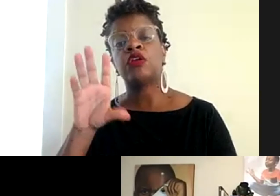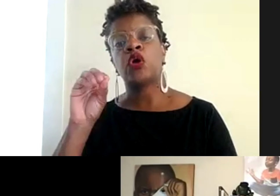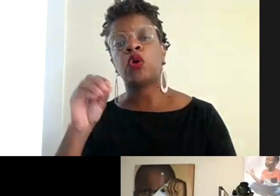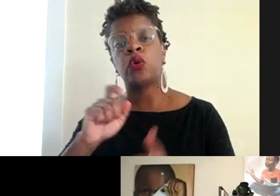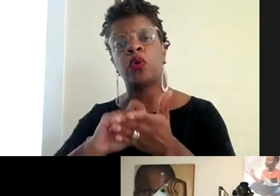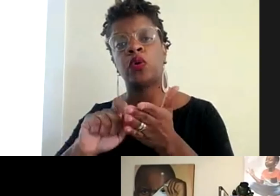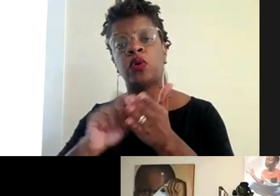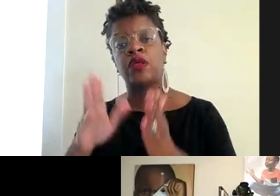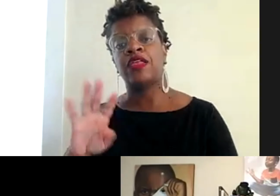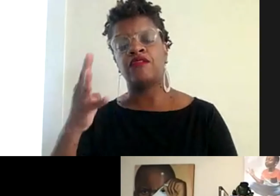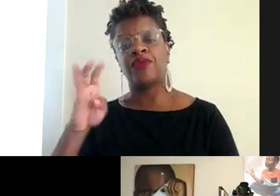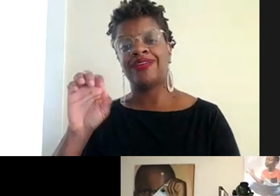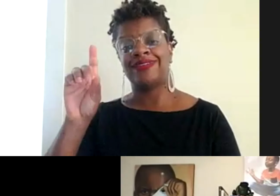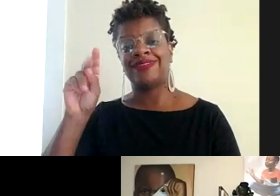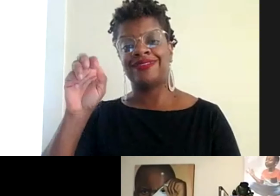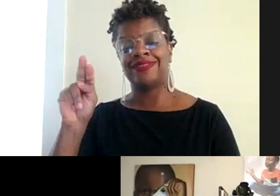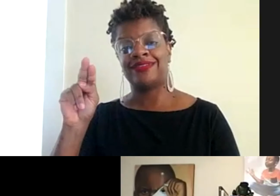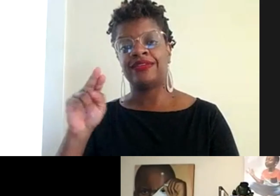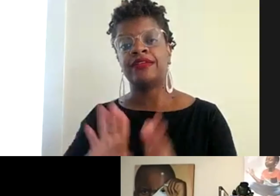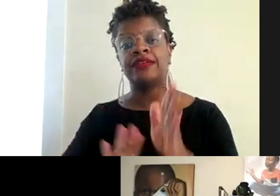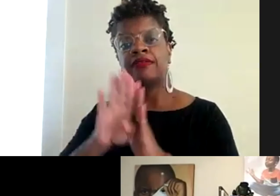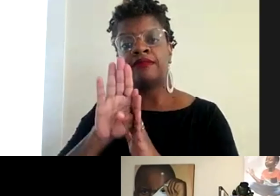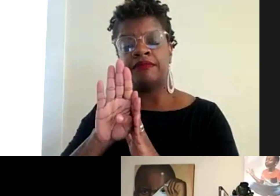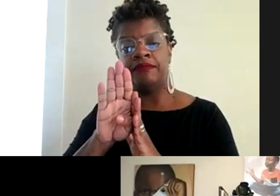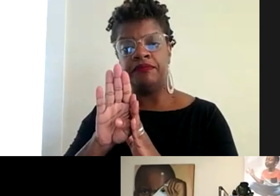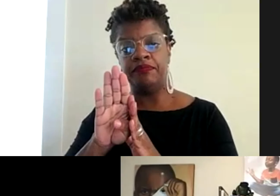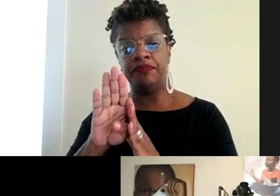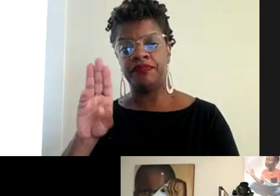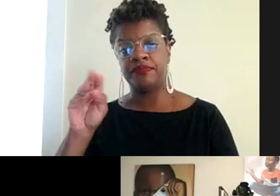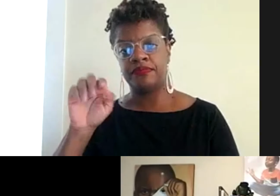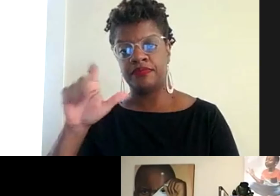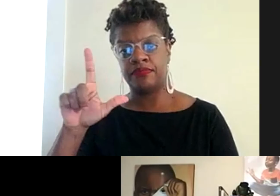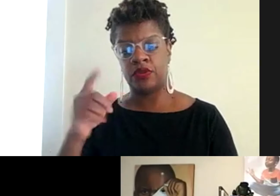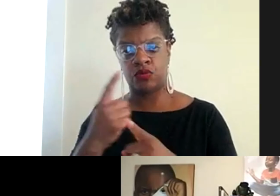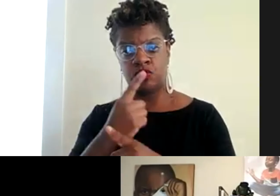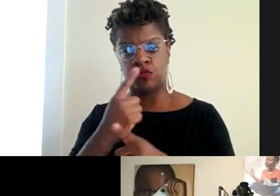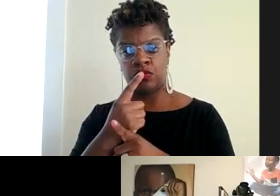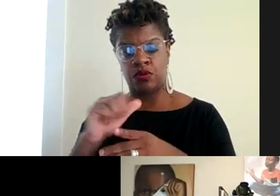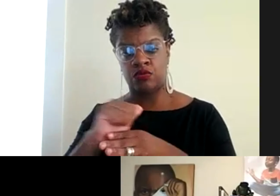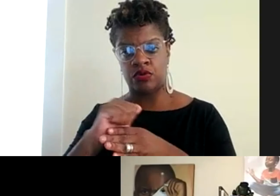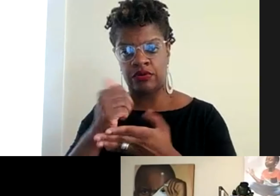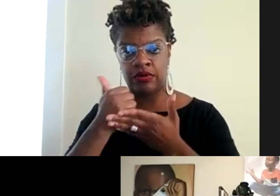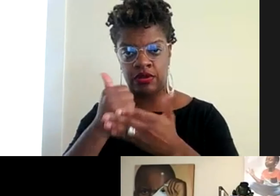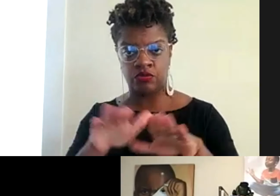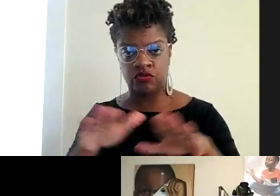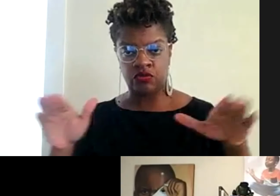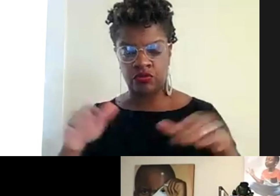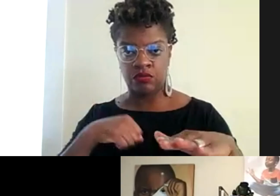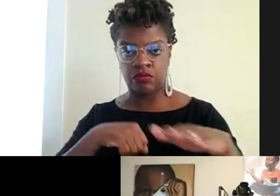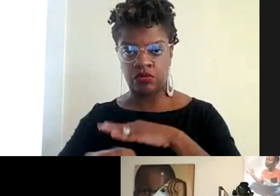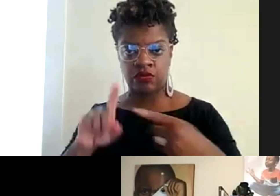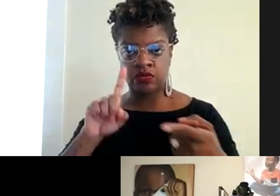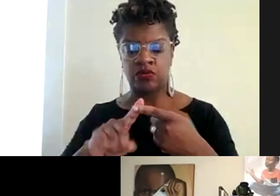4th edition of Developmentally Appropriate Practice in Early Childhood Programs Serving Children from Birth through Age